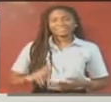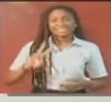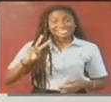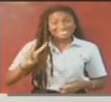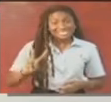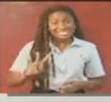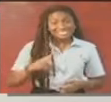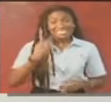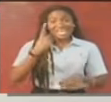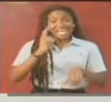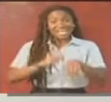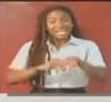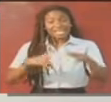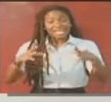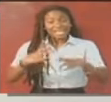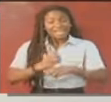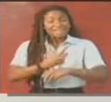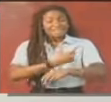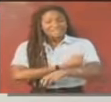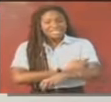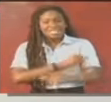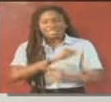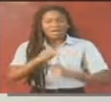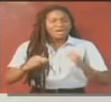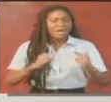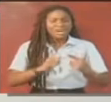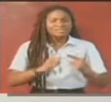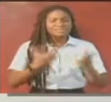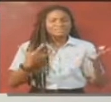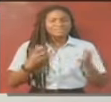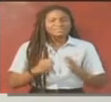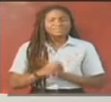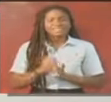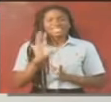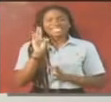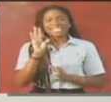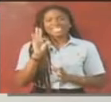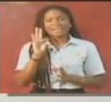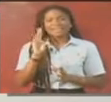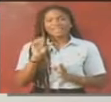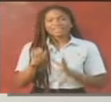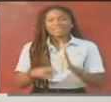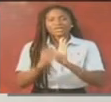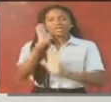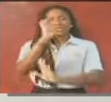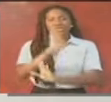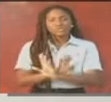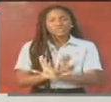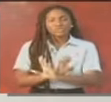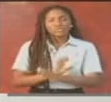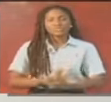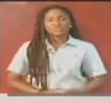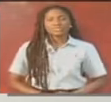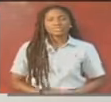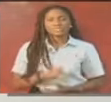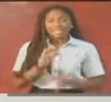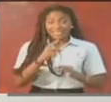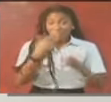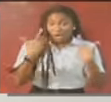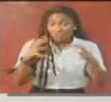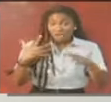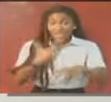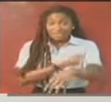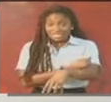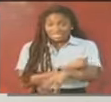round of vaccinations is due to begin on the 7th of June. This is the individuals who have already been